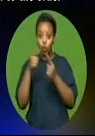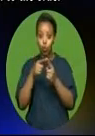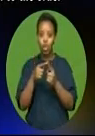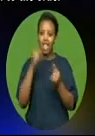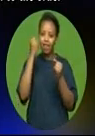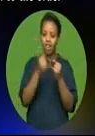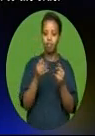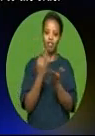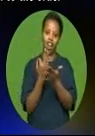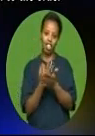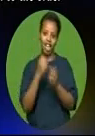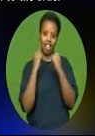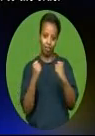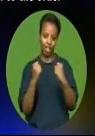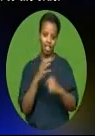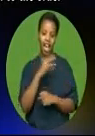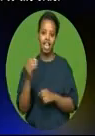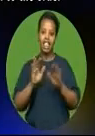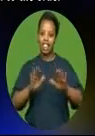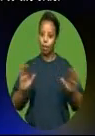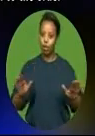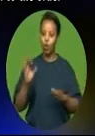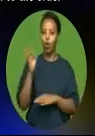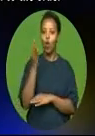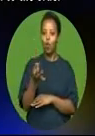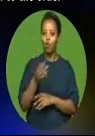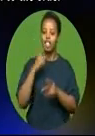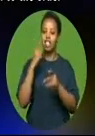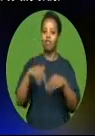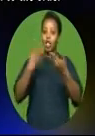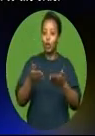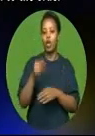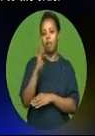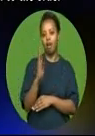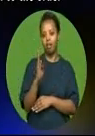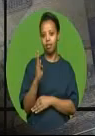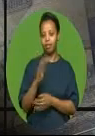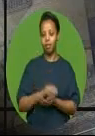the financial strength and stability of the issuing bank.